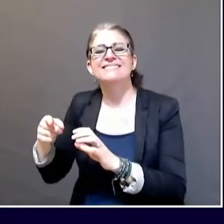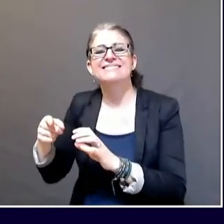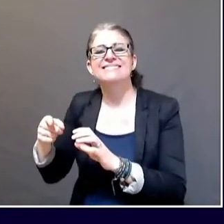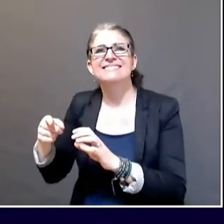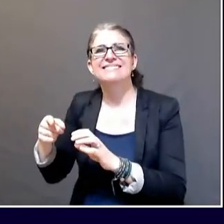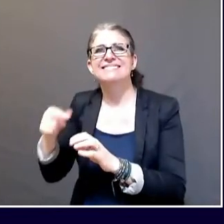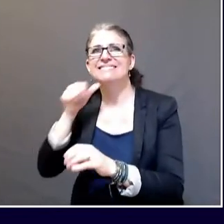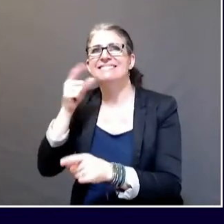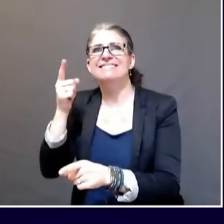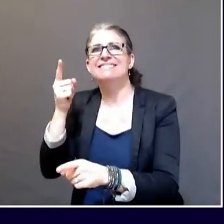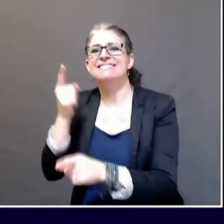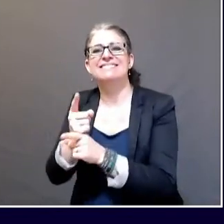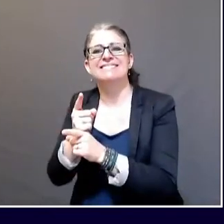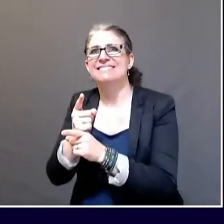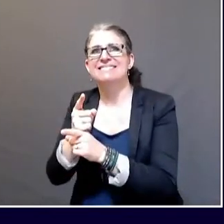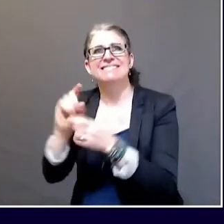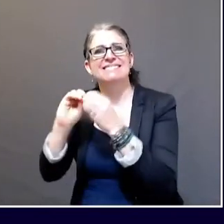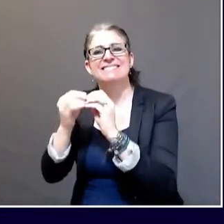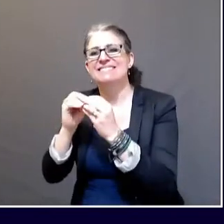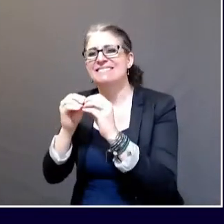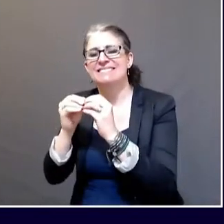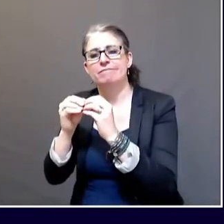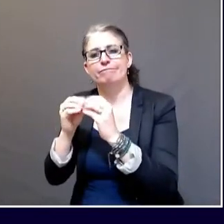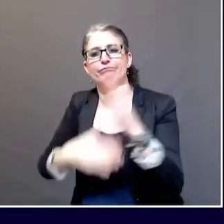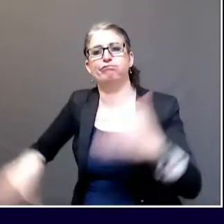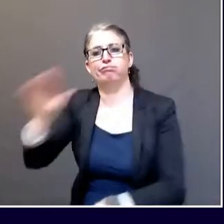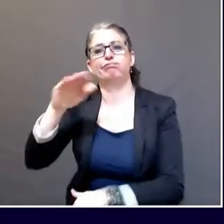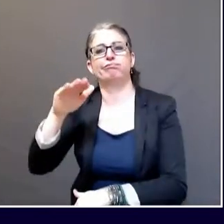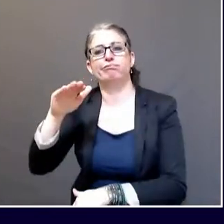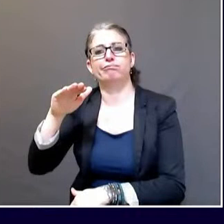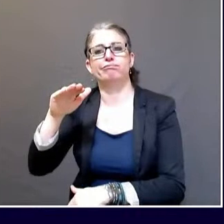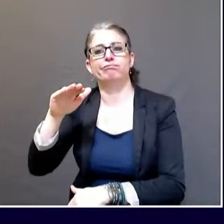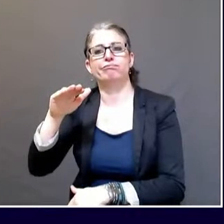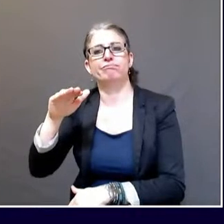exceeded. I'll talk about that a bit more in just a minute.